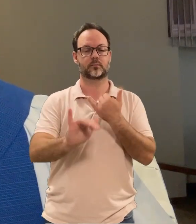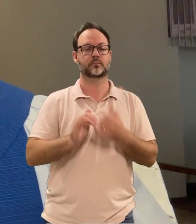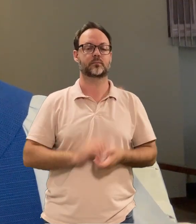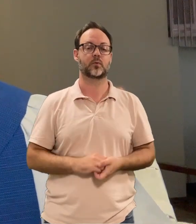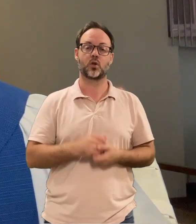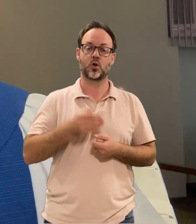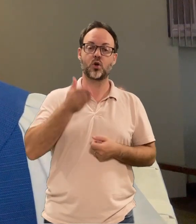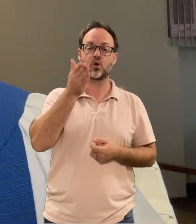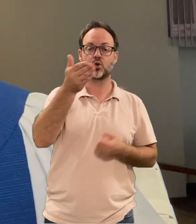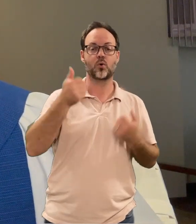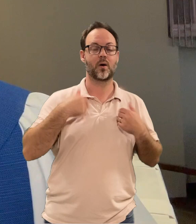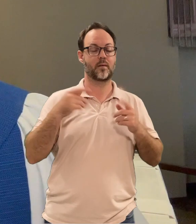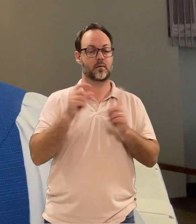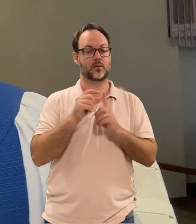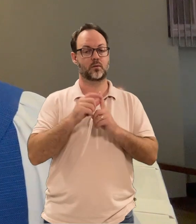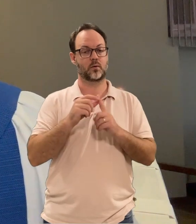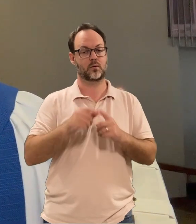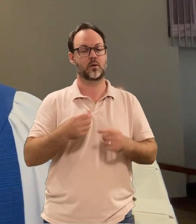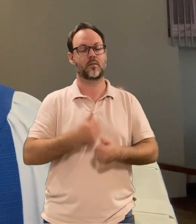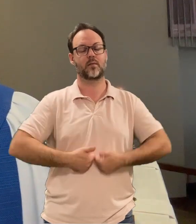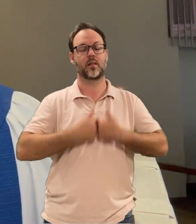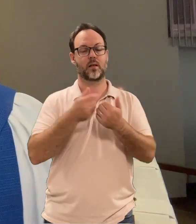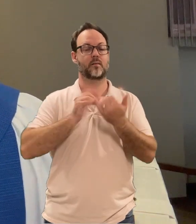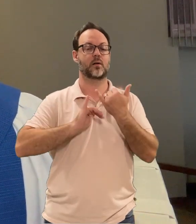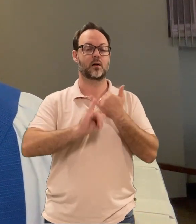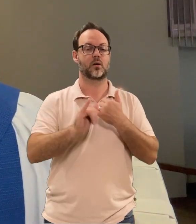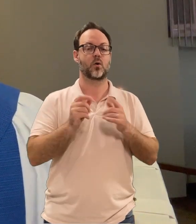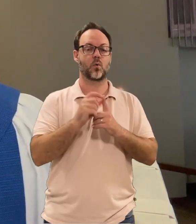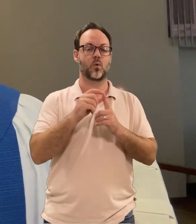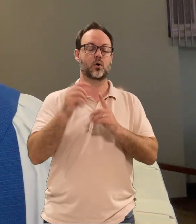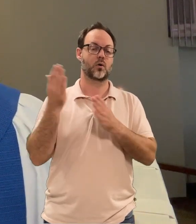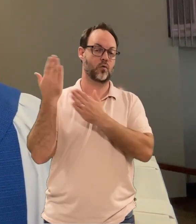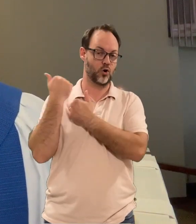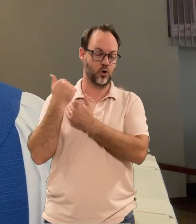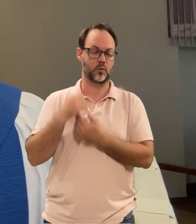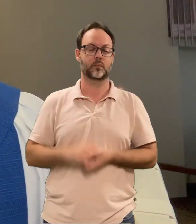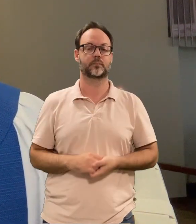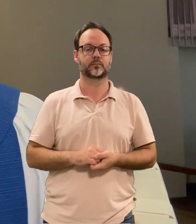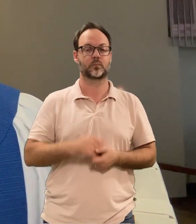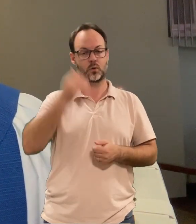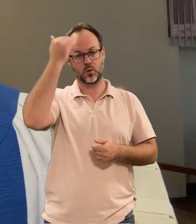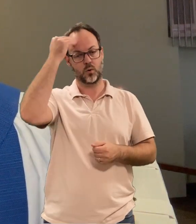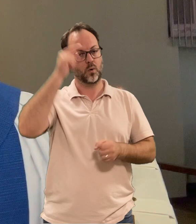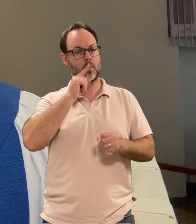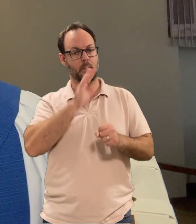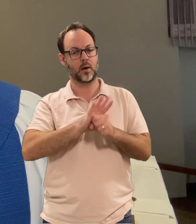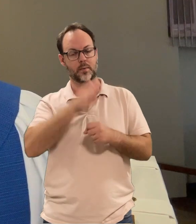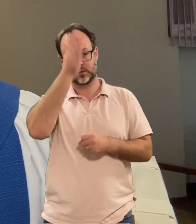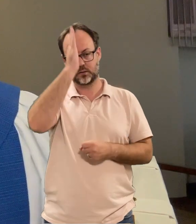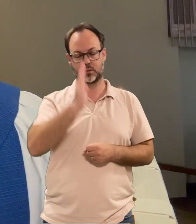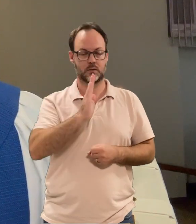eternal salvation. You have those words of eternal life, those words of hope. You know